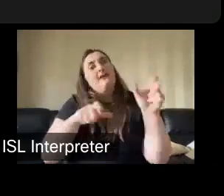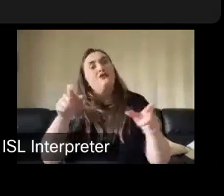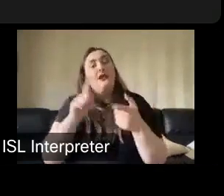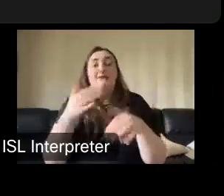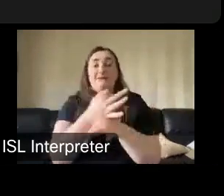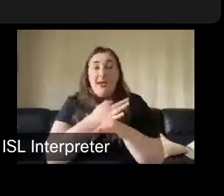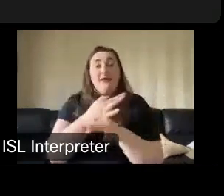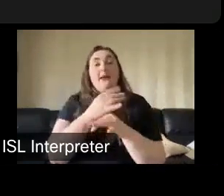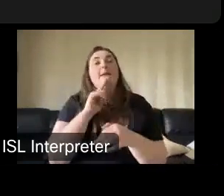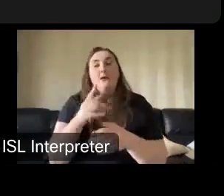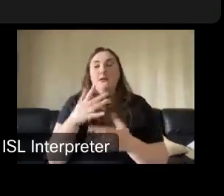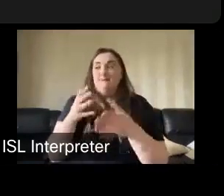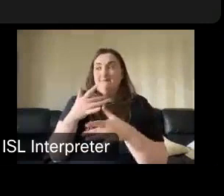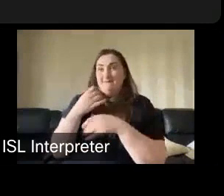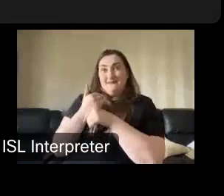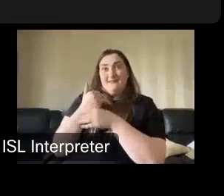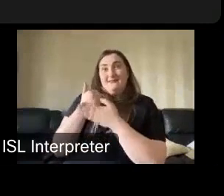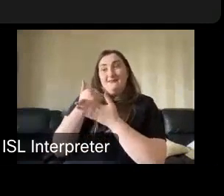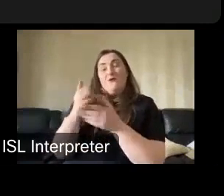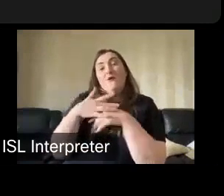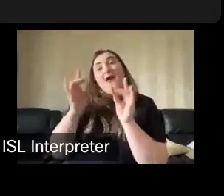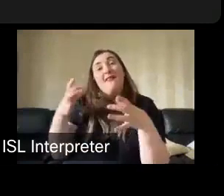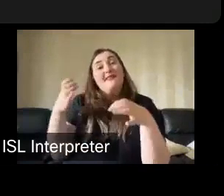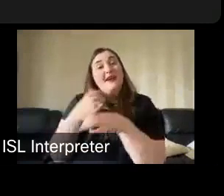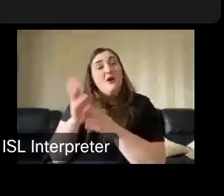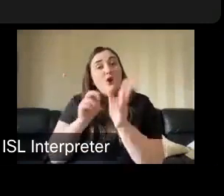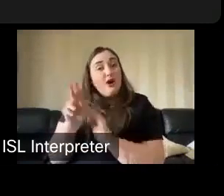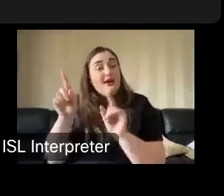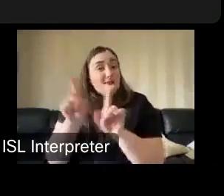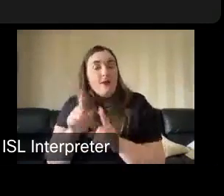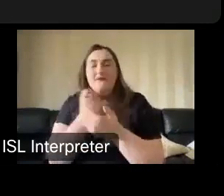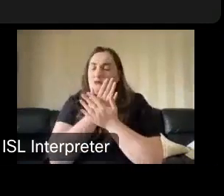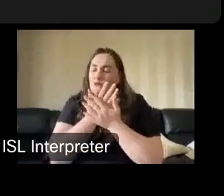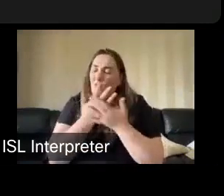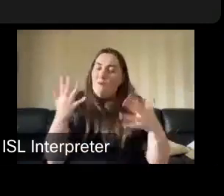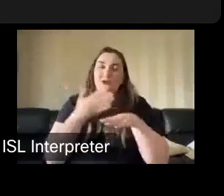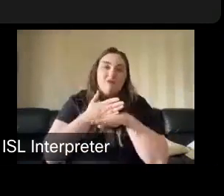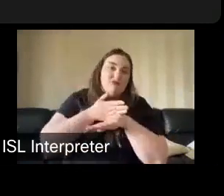the healthcare workers. It's just a no-brainer. We've so much work to do on this.